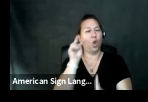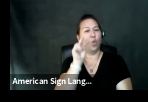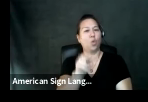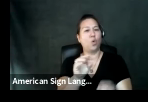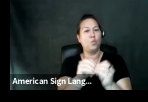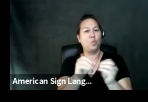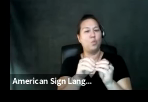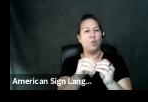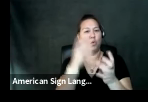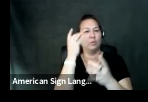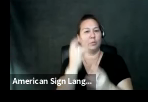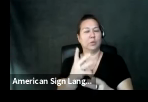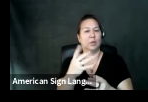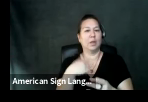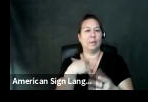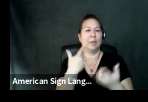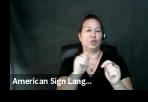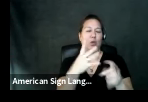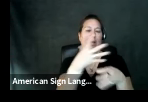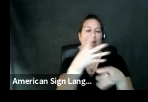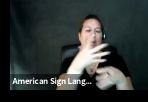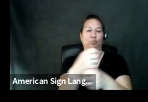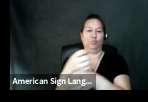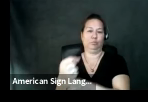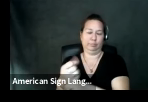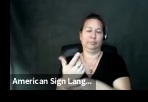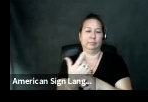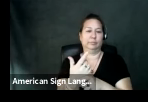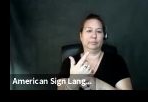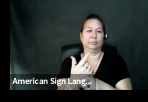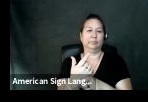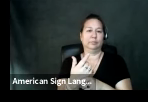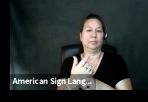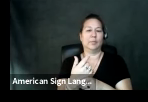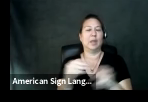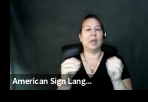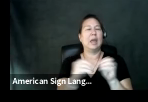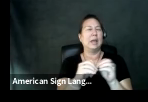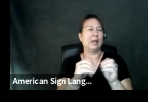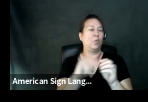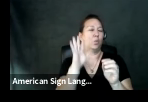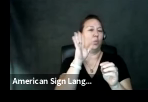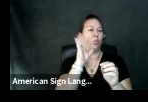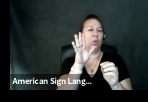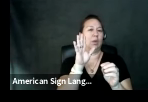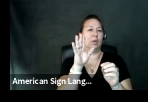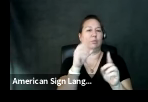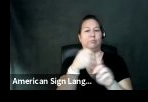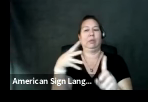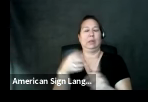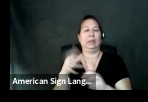to do a somewhat brief overview, and then I'll go into them more extensively as the slides progress.